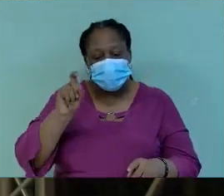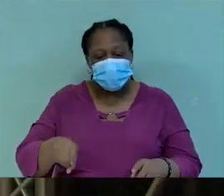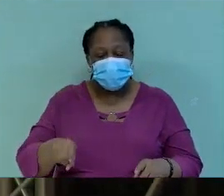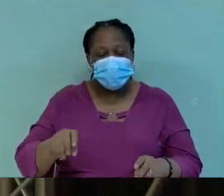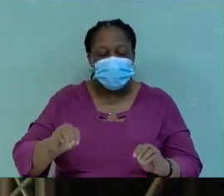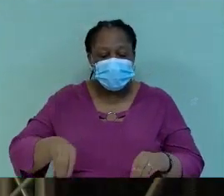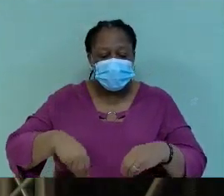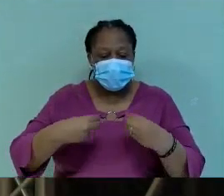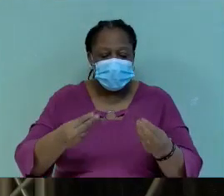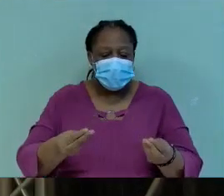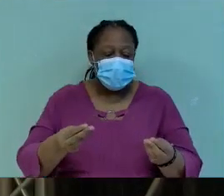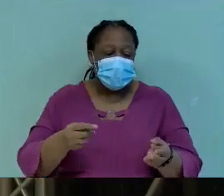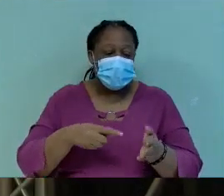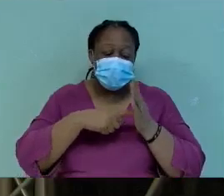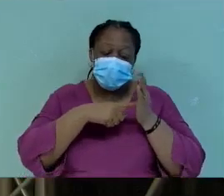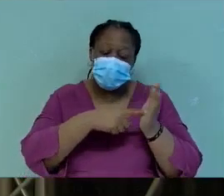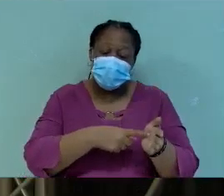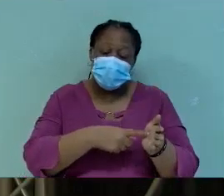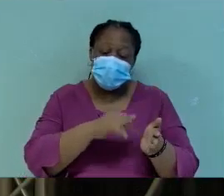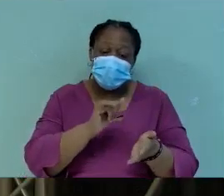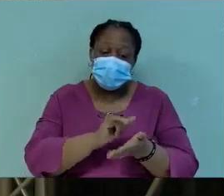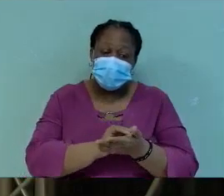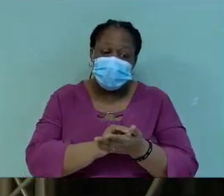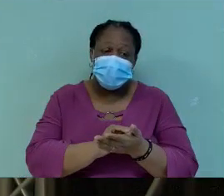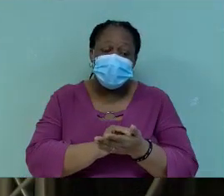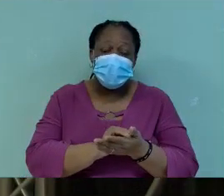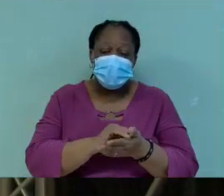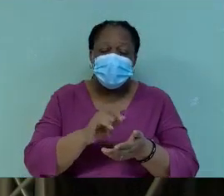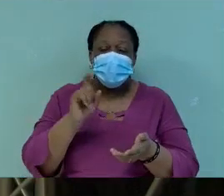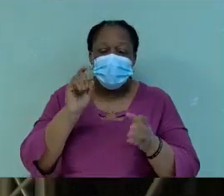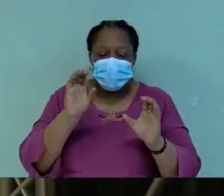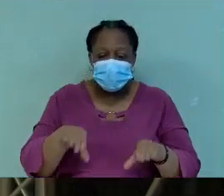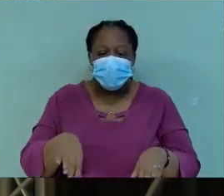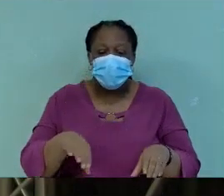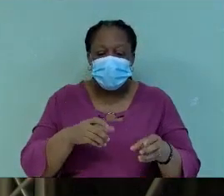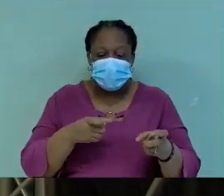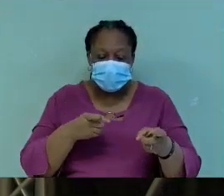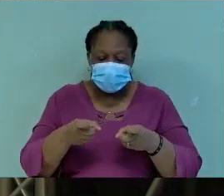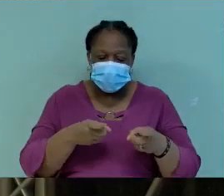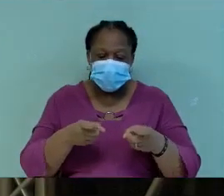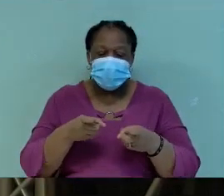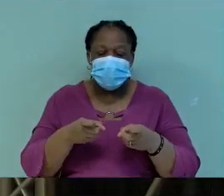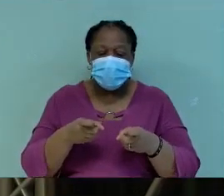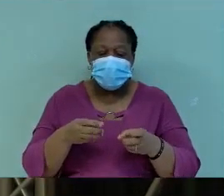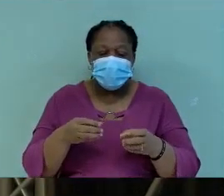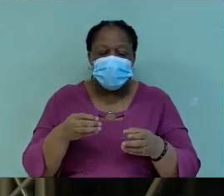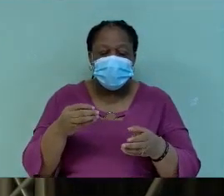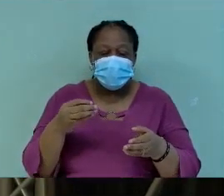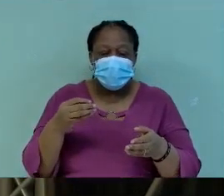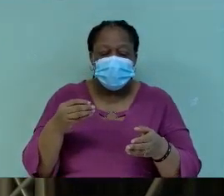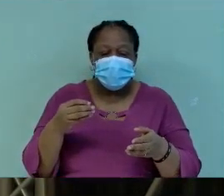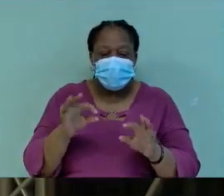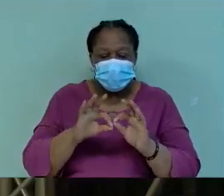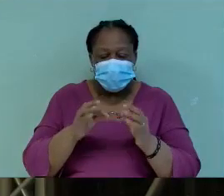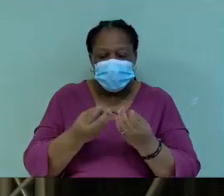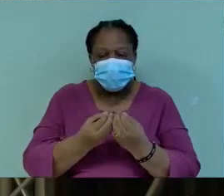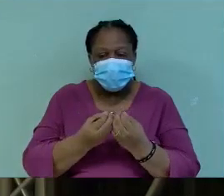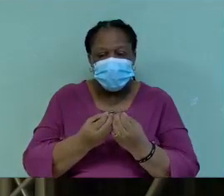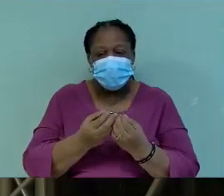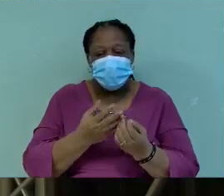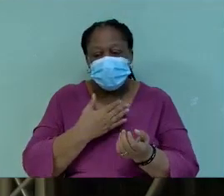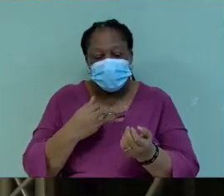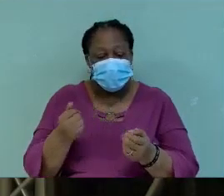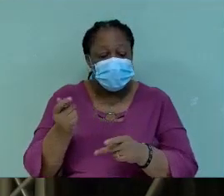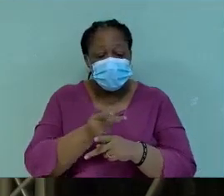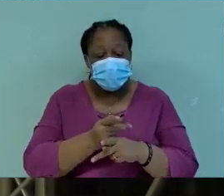or proof showing that they are financially responsible and providing for another person within the same household.